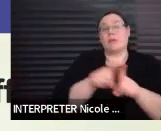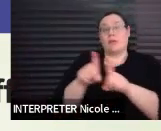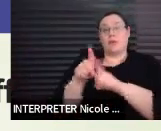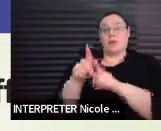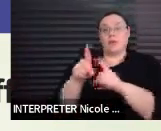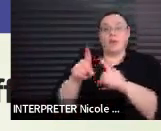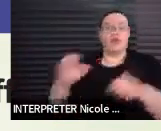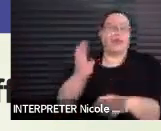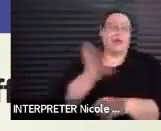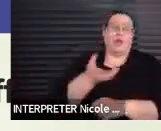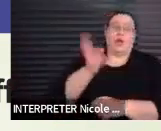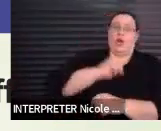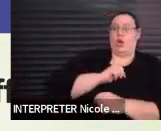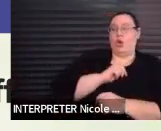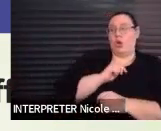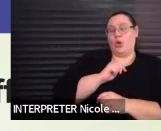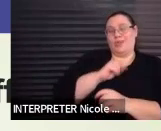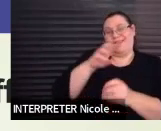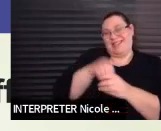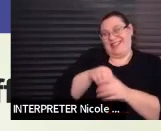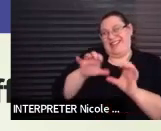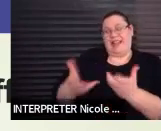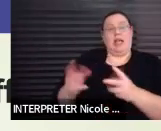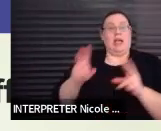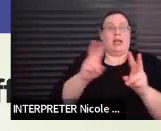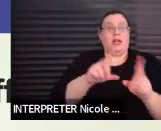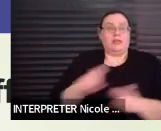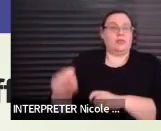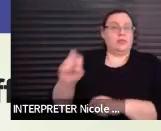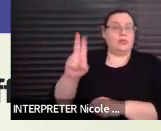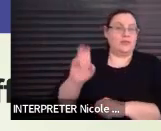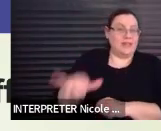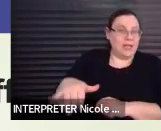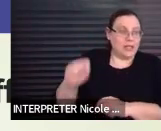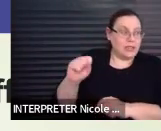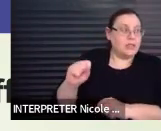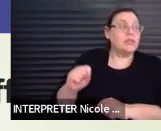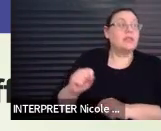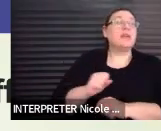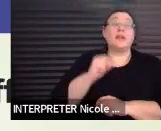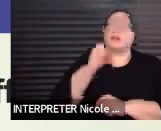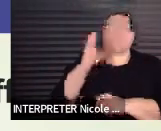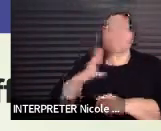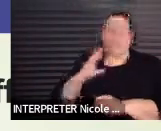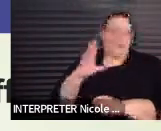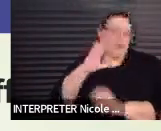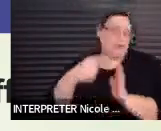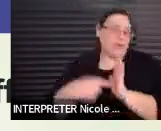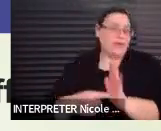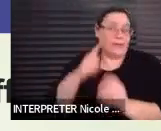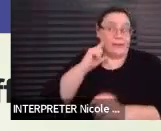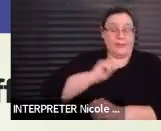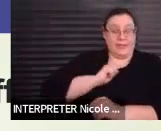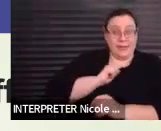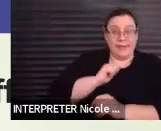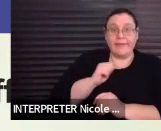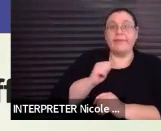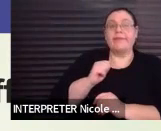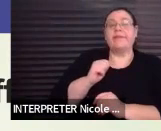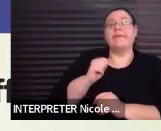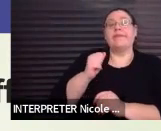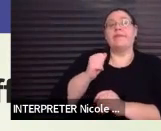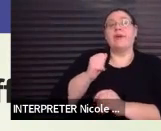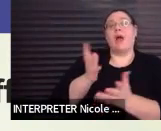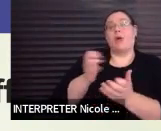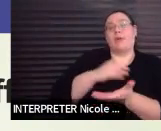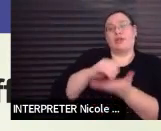our own sort of in-class surveys. And then informally, I know, for example, for myself, I had my students revising